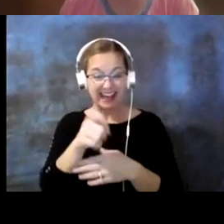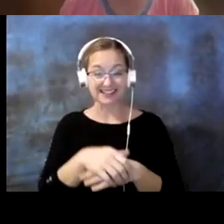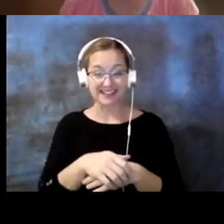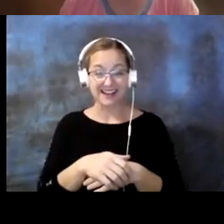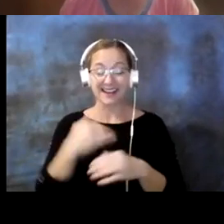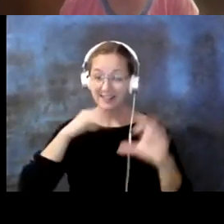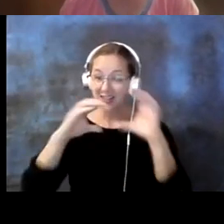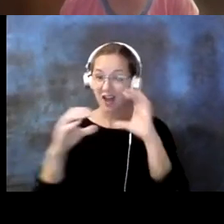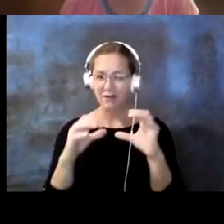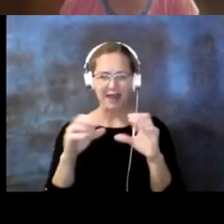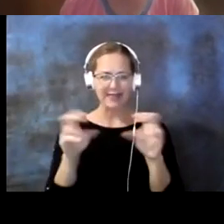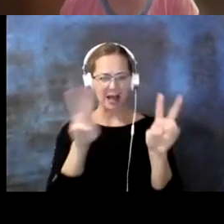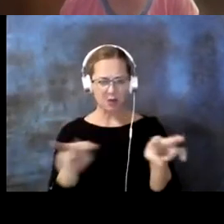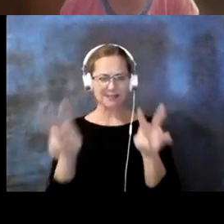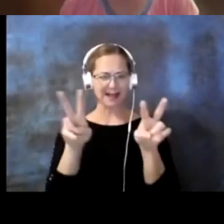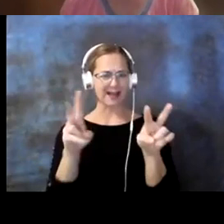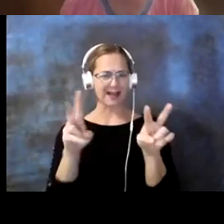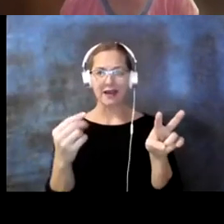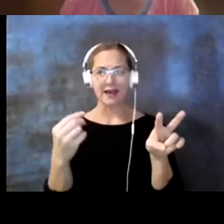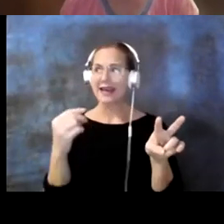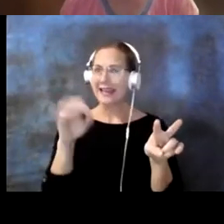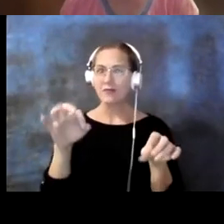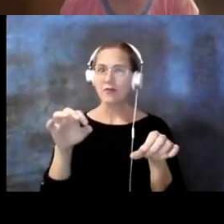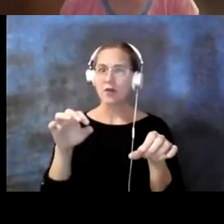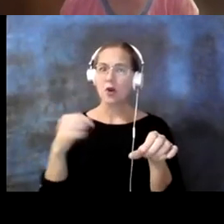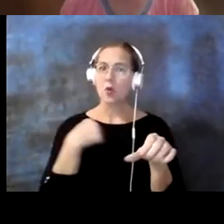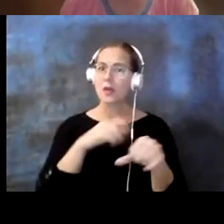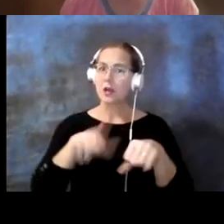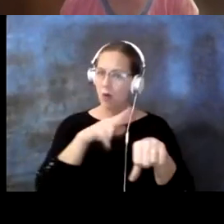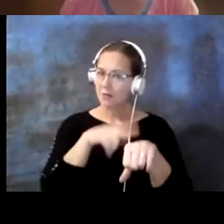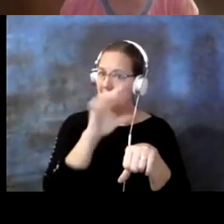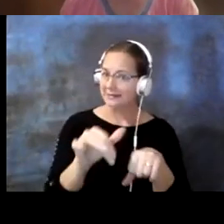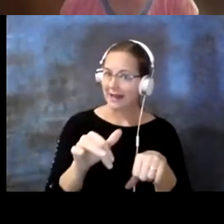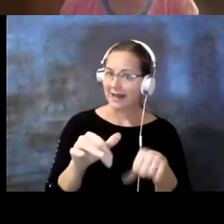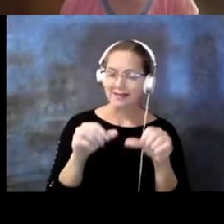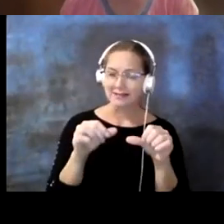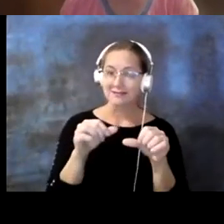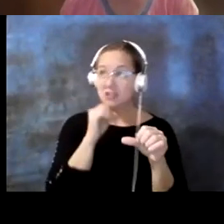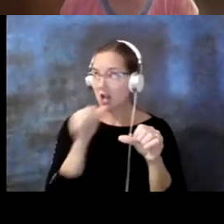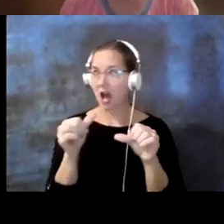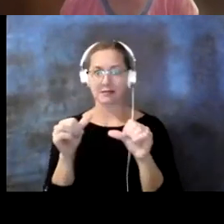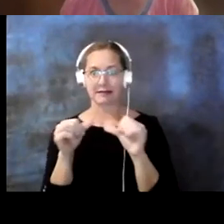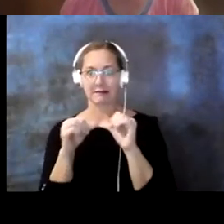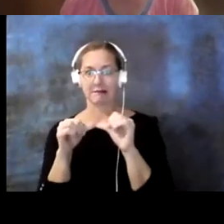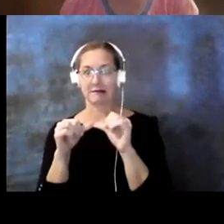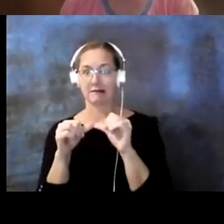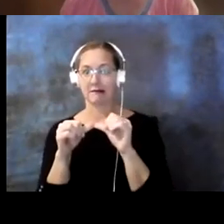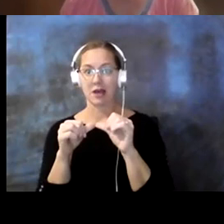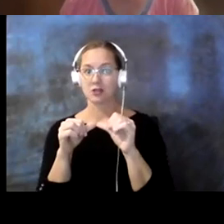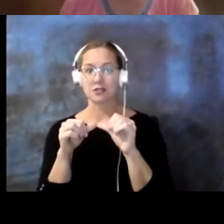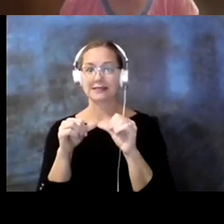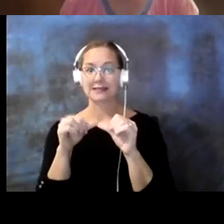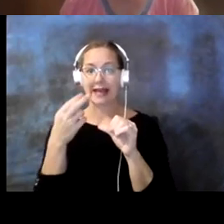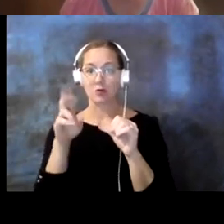and seeing what that looks like. And if we start to normalize that a little bit, instead of constantly just seeing heterosexual sex or non-disabled or abled